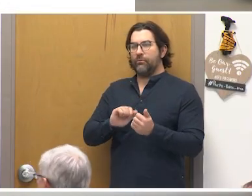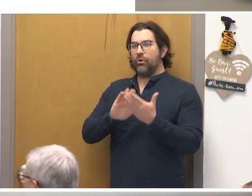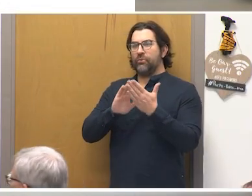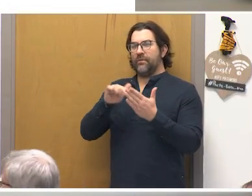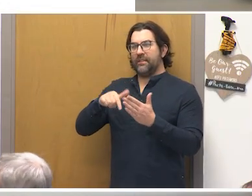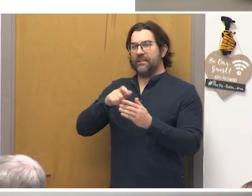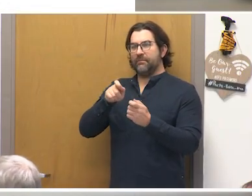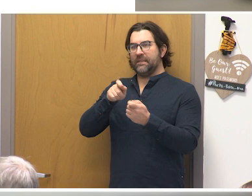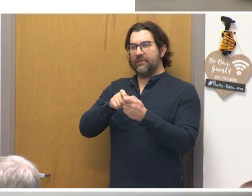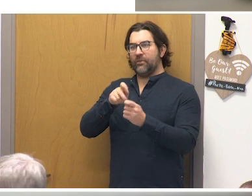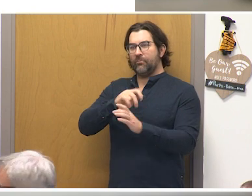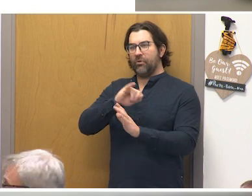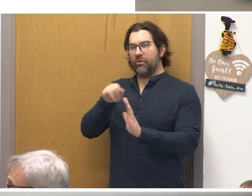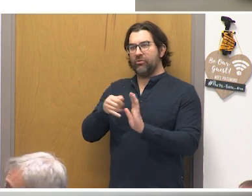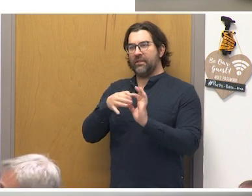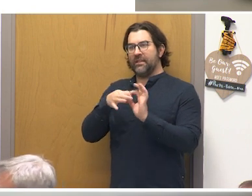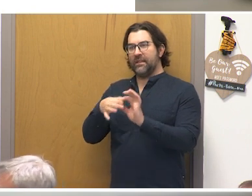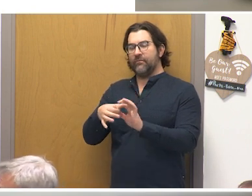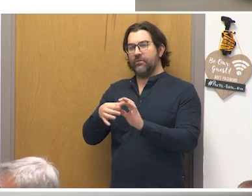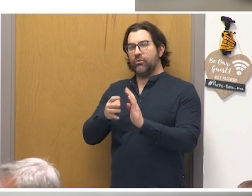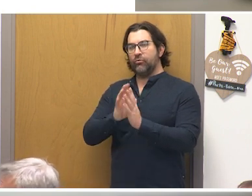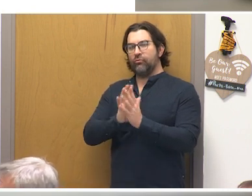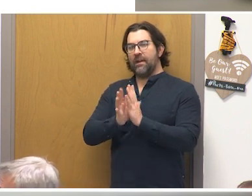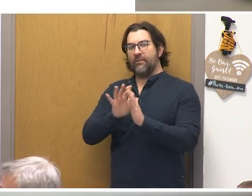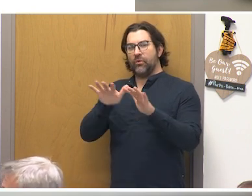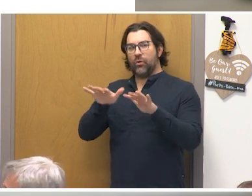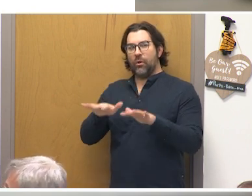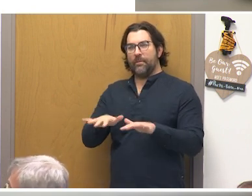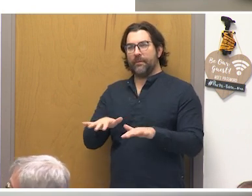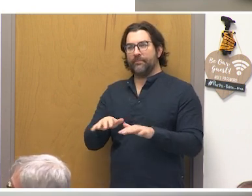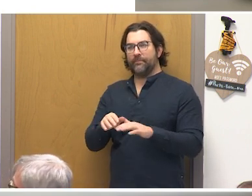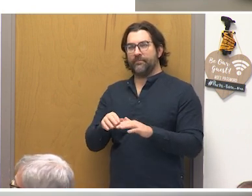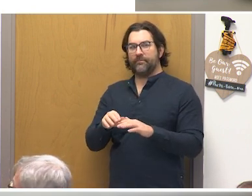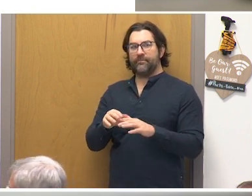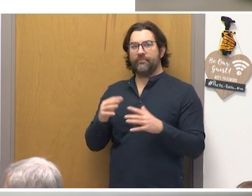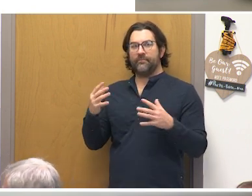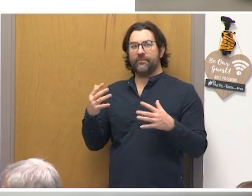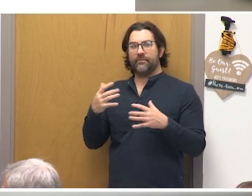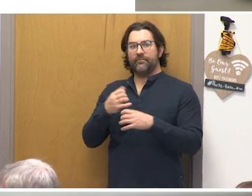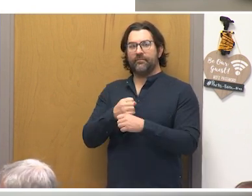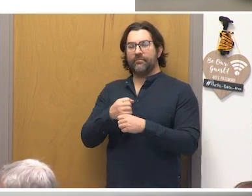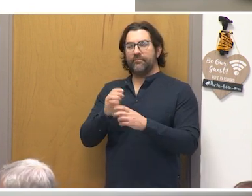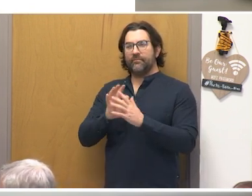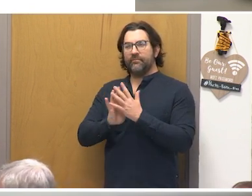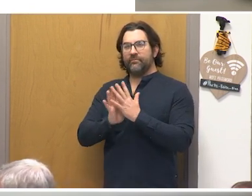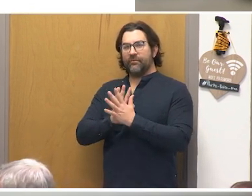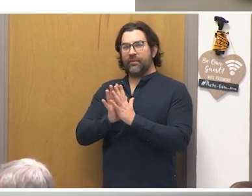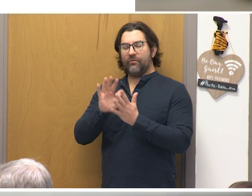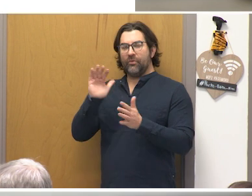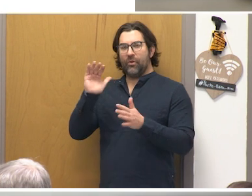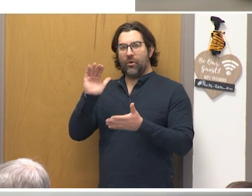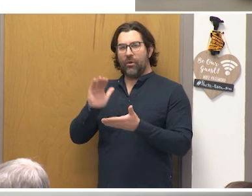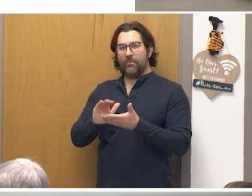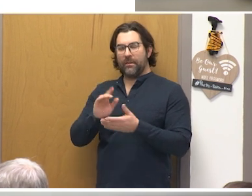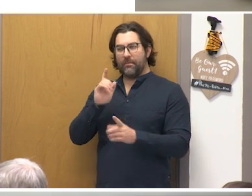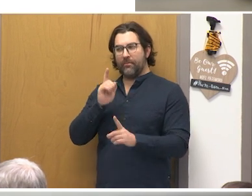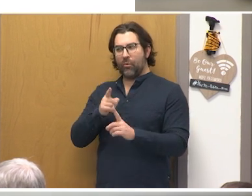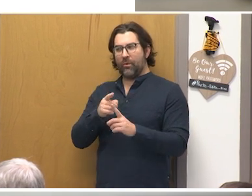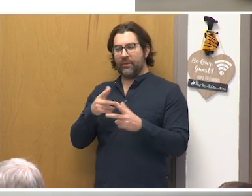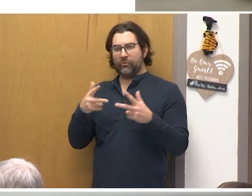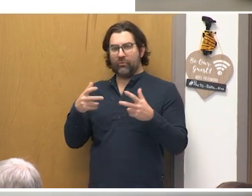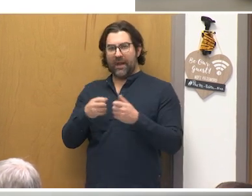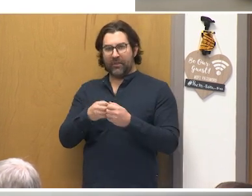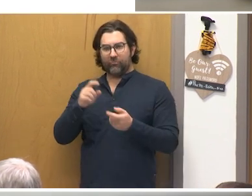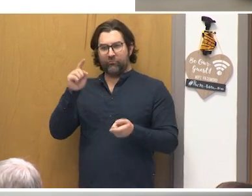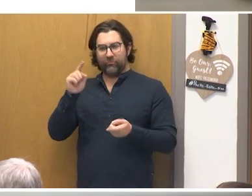particular project as it pertains to traffic calming. So just to recap, traffic calming is meant to reduce speed, crashes,